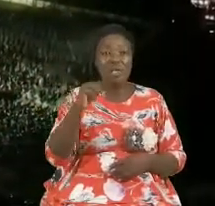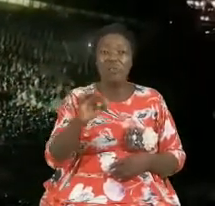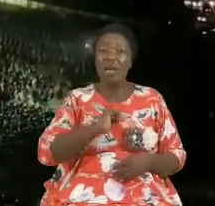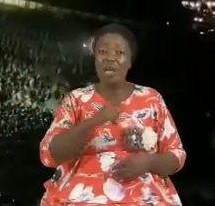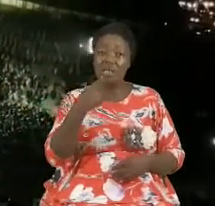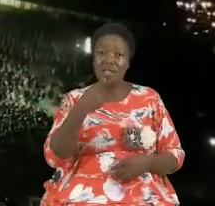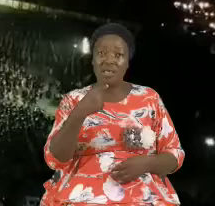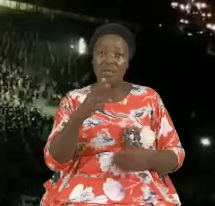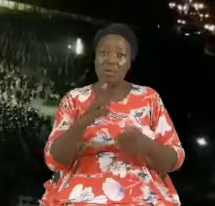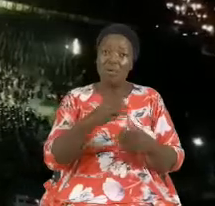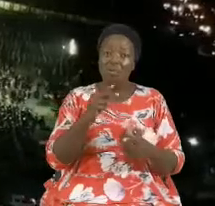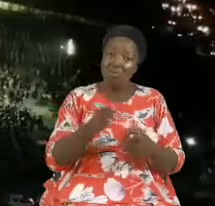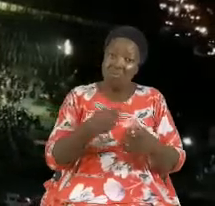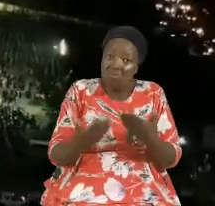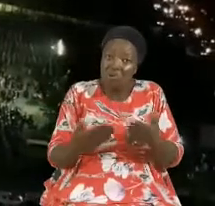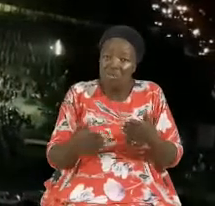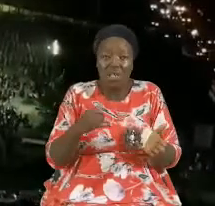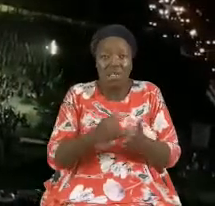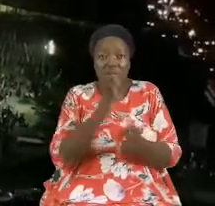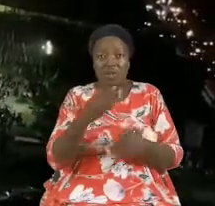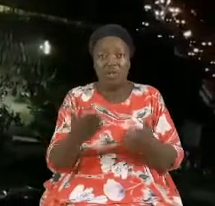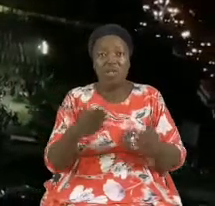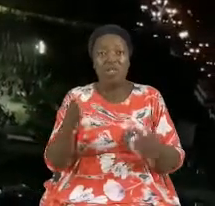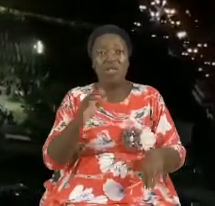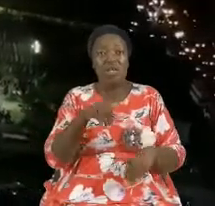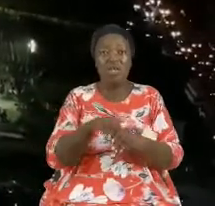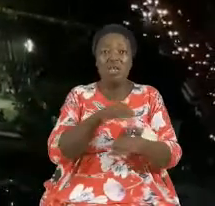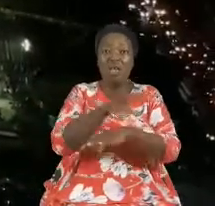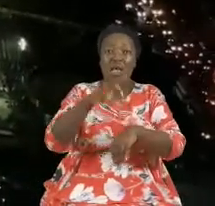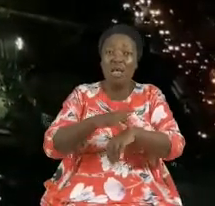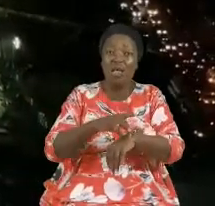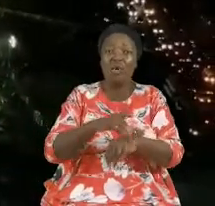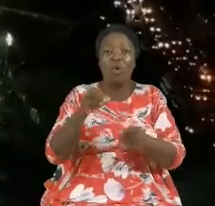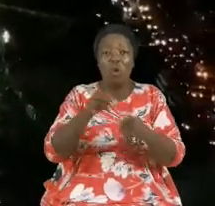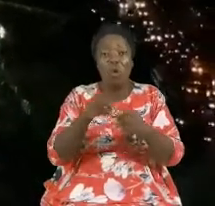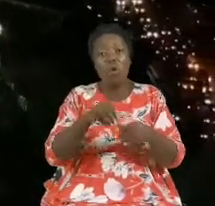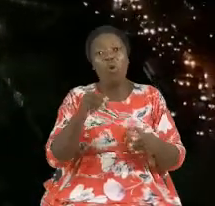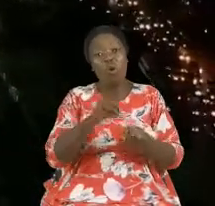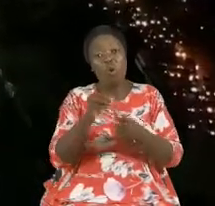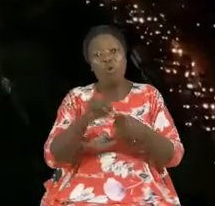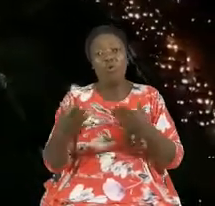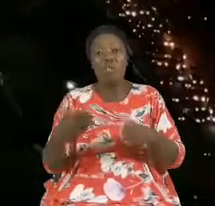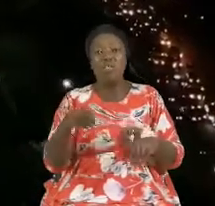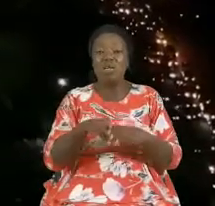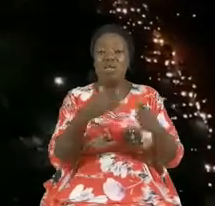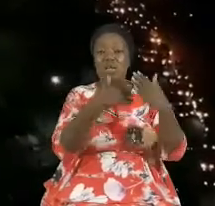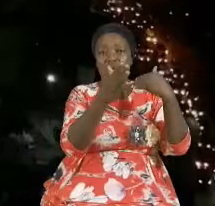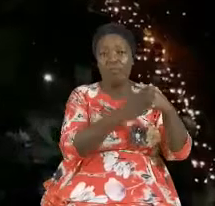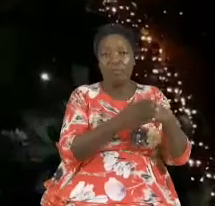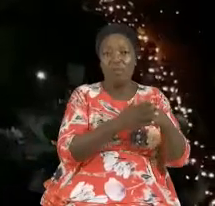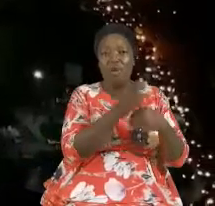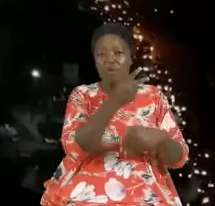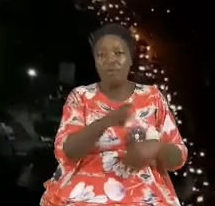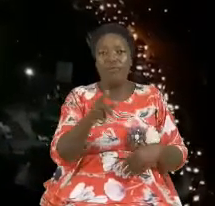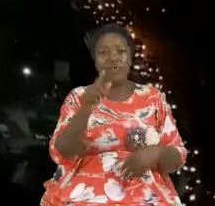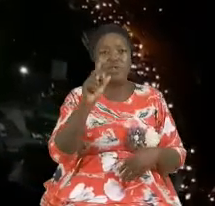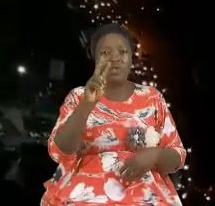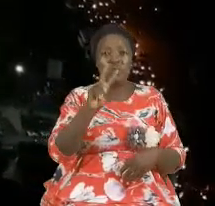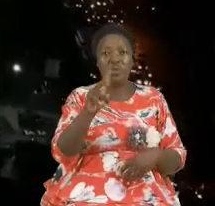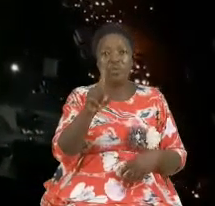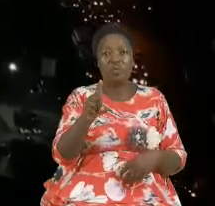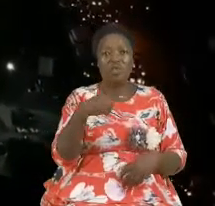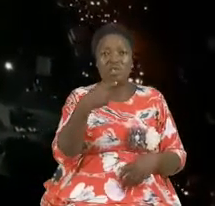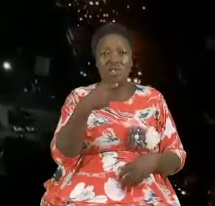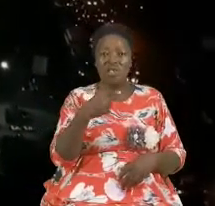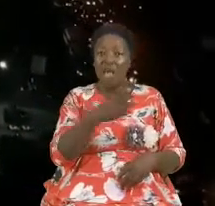things unto himself. By him, I say, whether they be things in earth or things